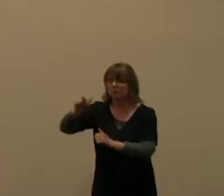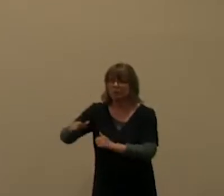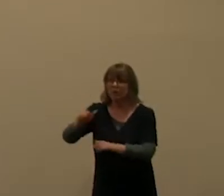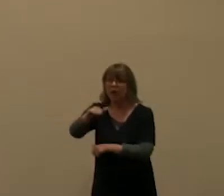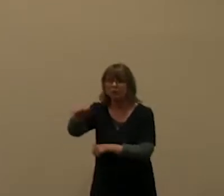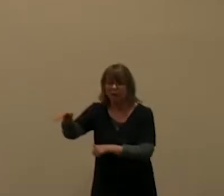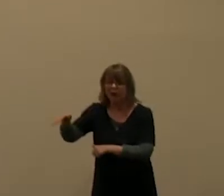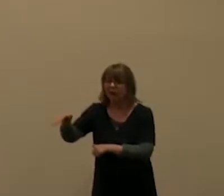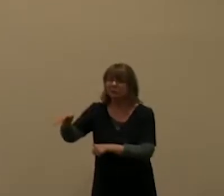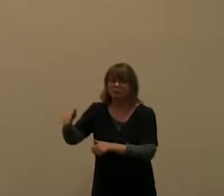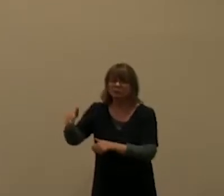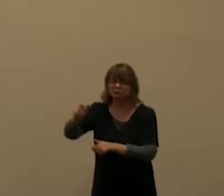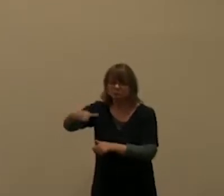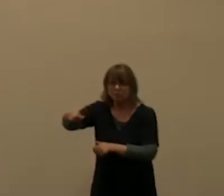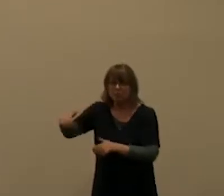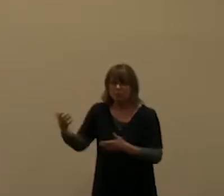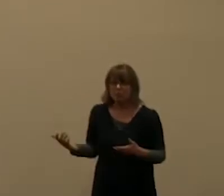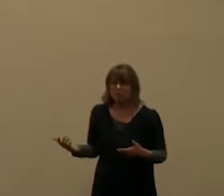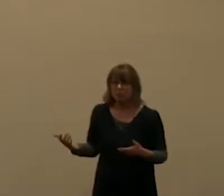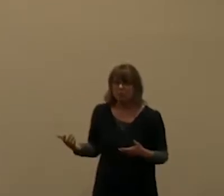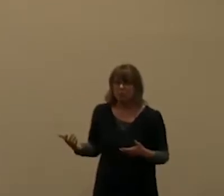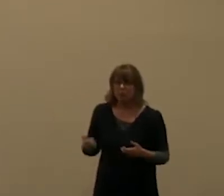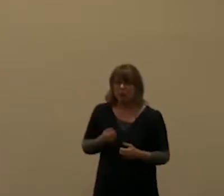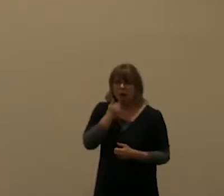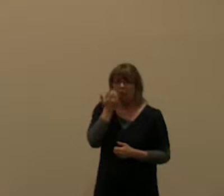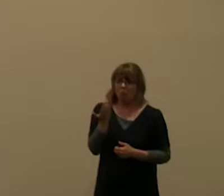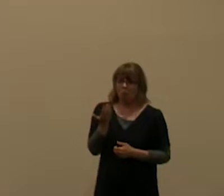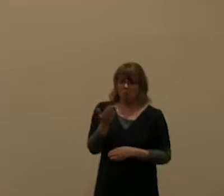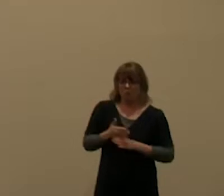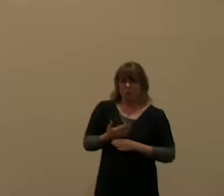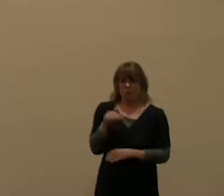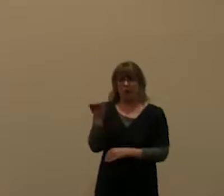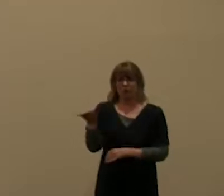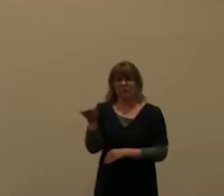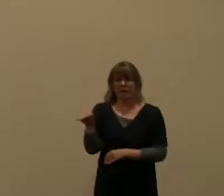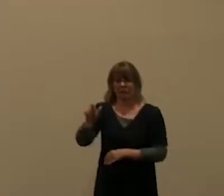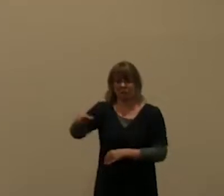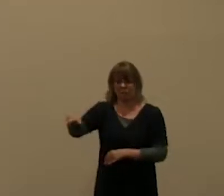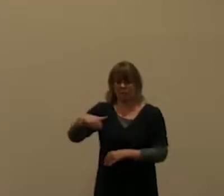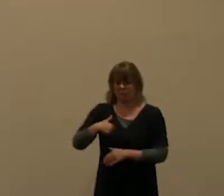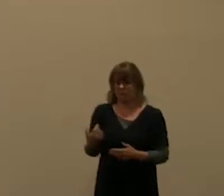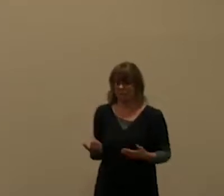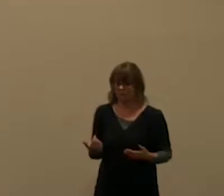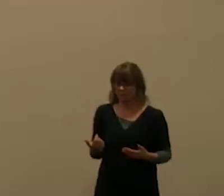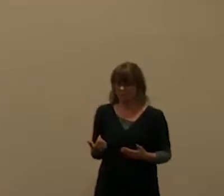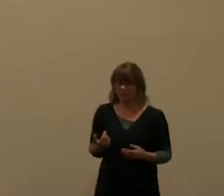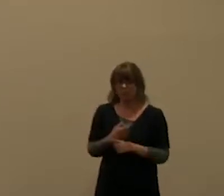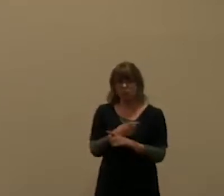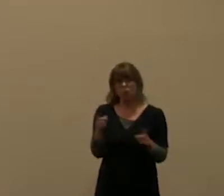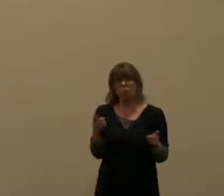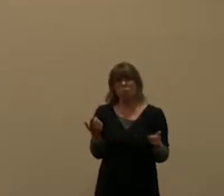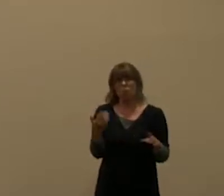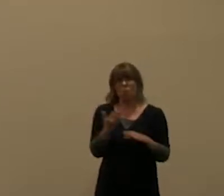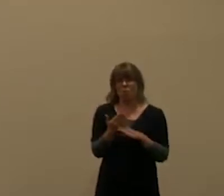external consultants, whatever. So I'm always working with external people. Also, if you are